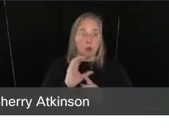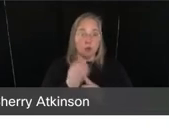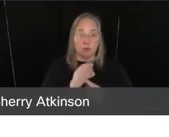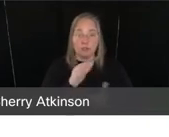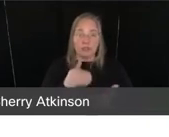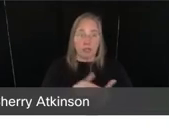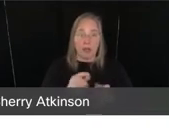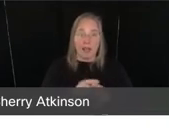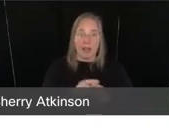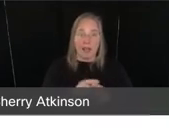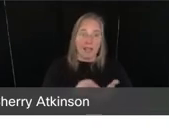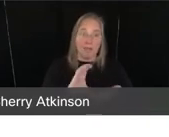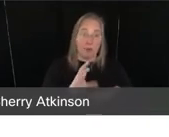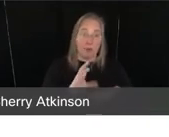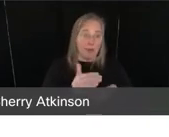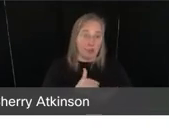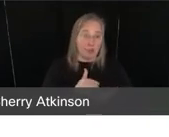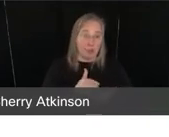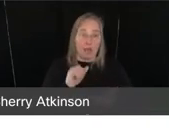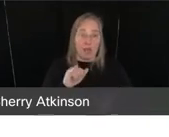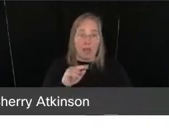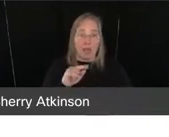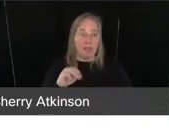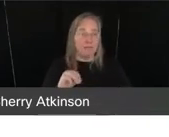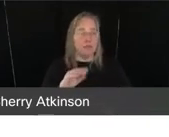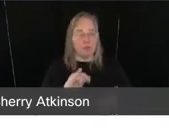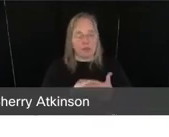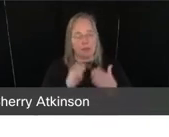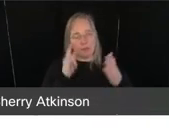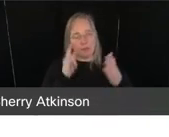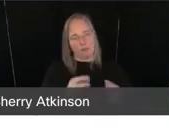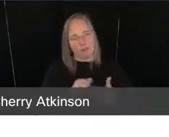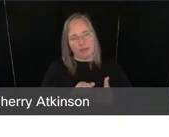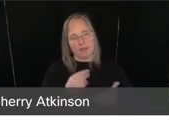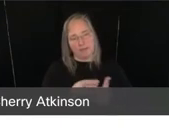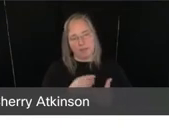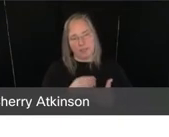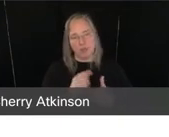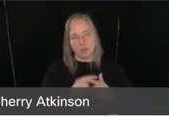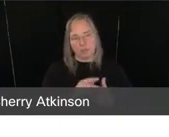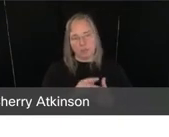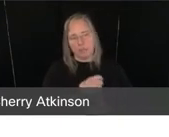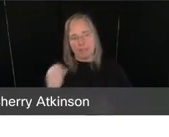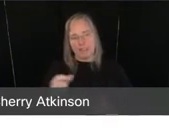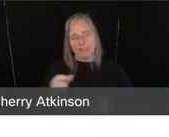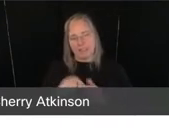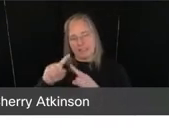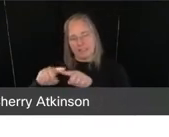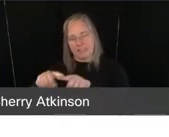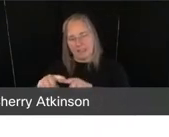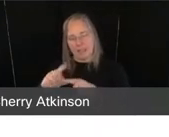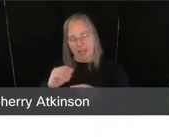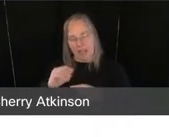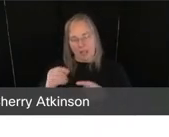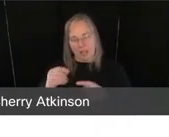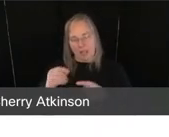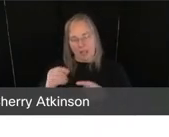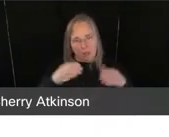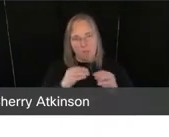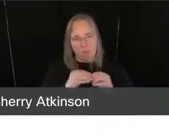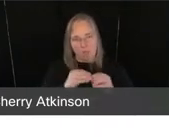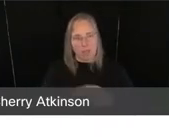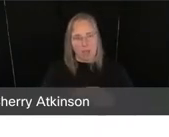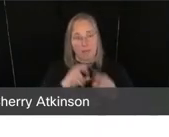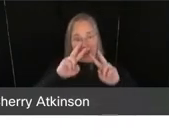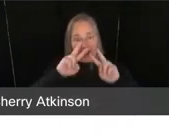it was determined that the funding be placed in contingency and that we spend more time to analyze it. I will